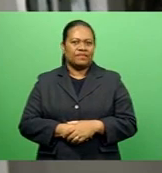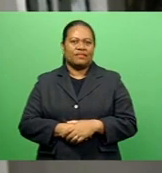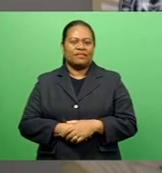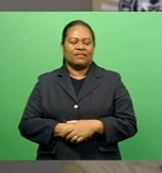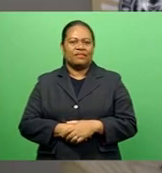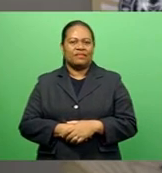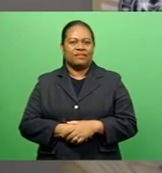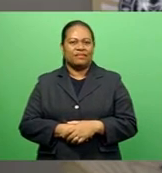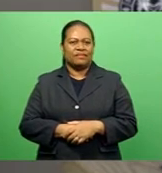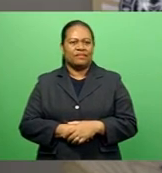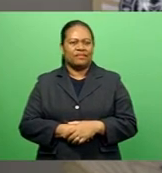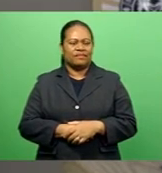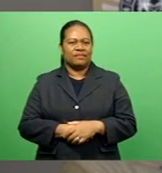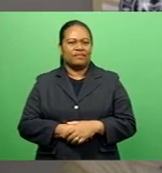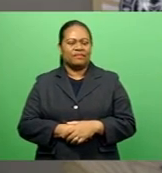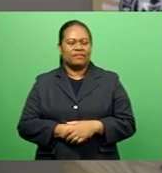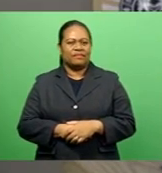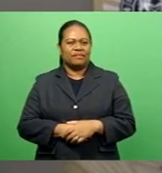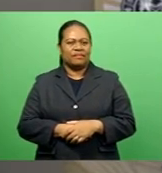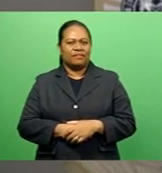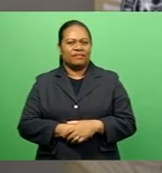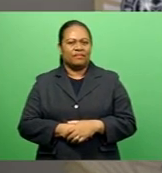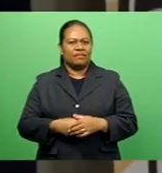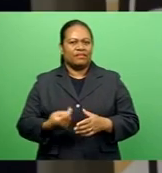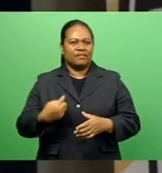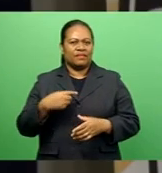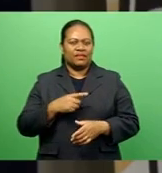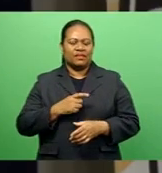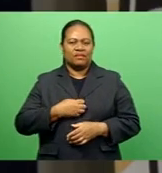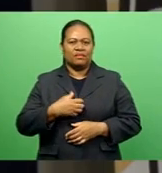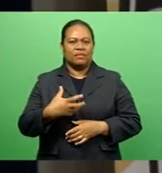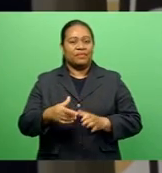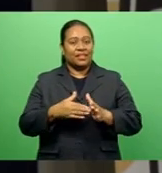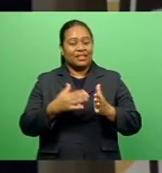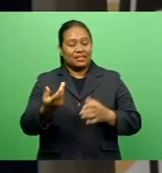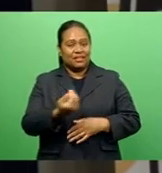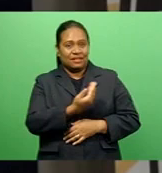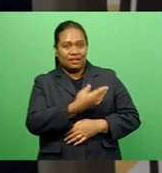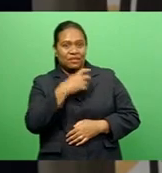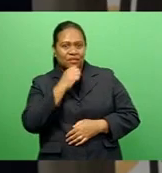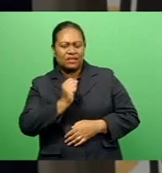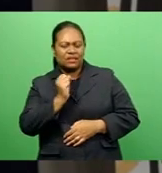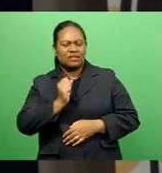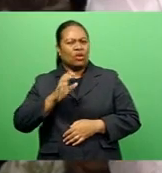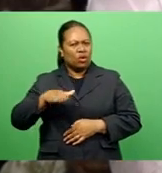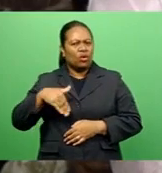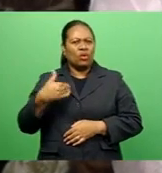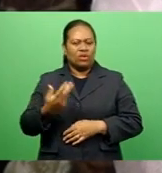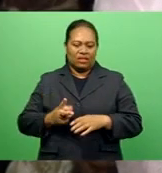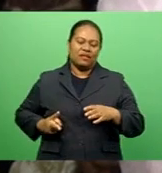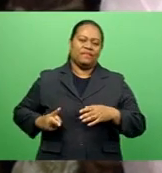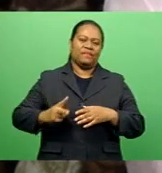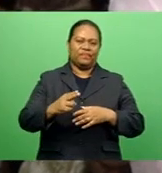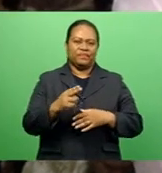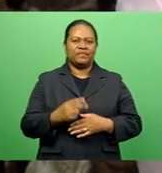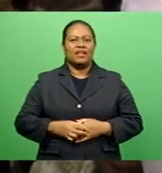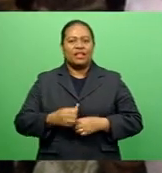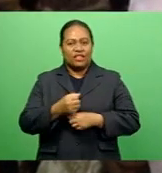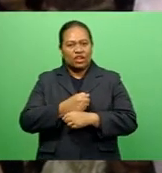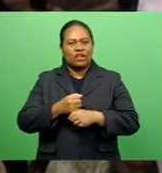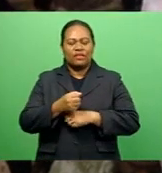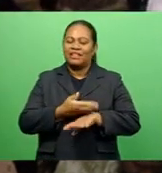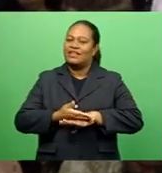granted because others are hurting more. Fisher says keeping this in mind, they've launched their flagship cafe with a